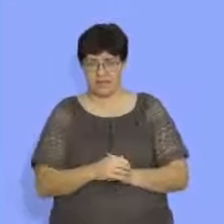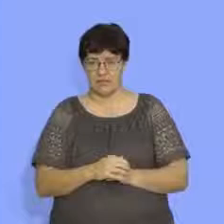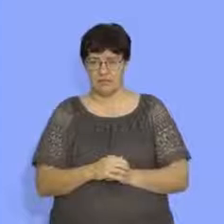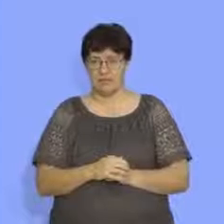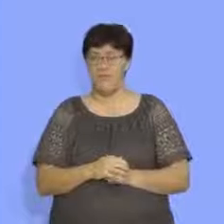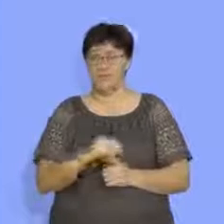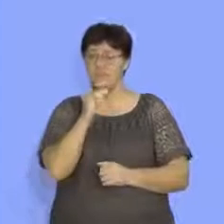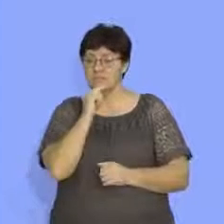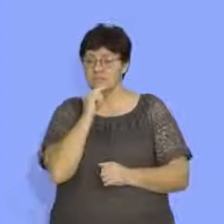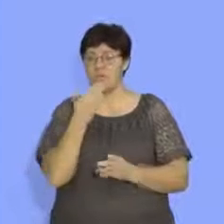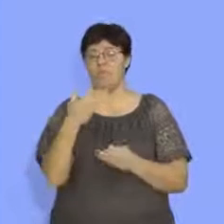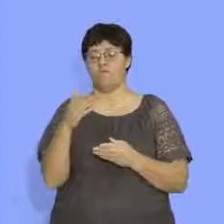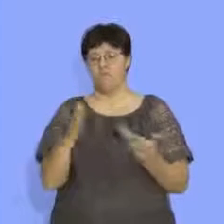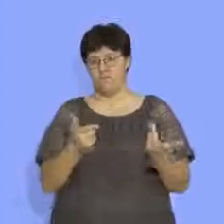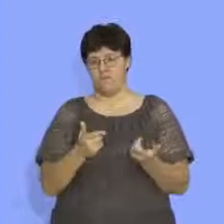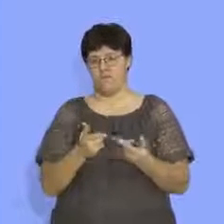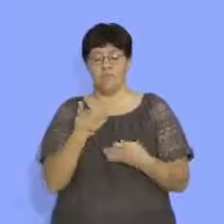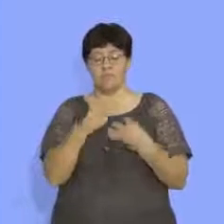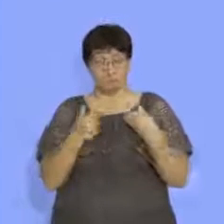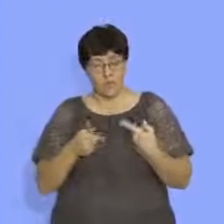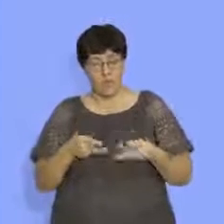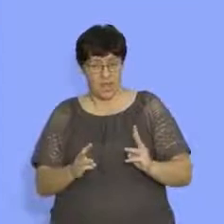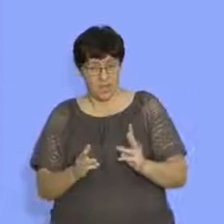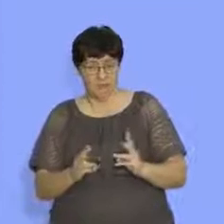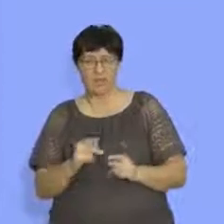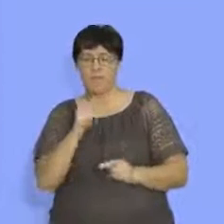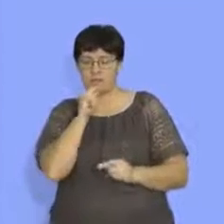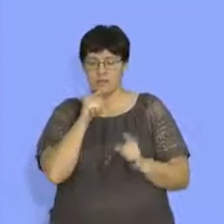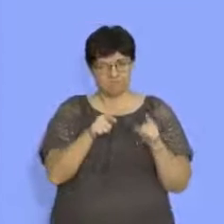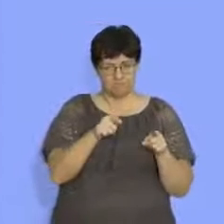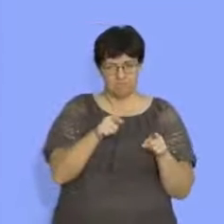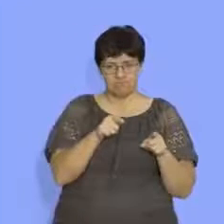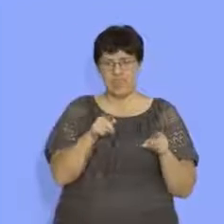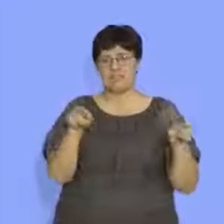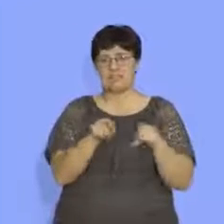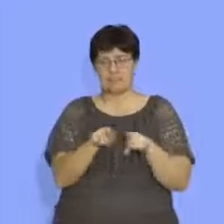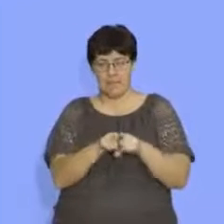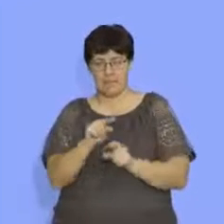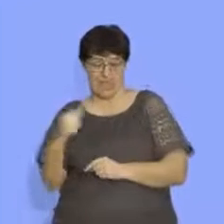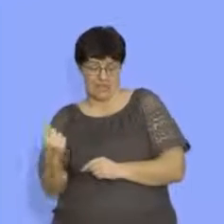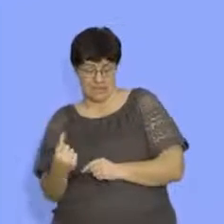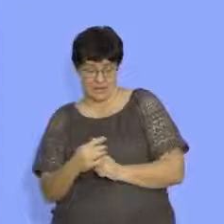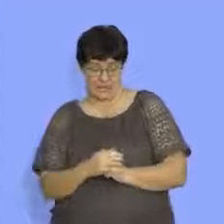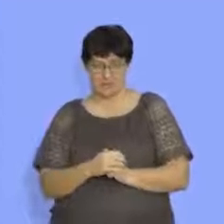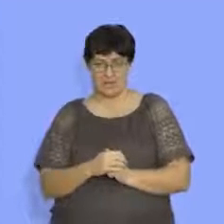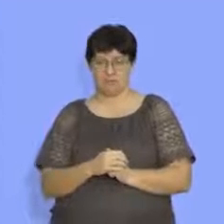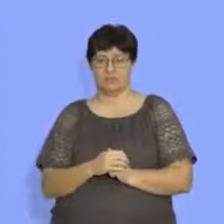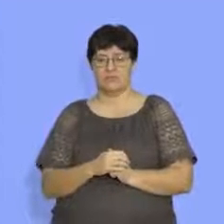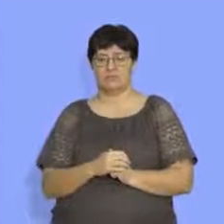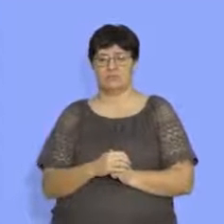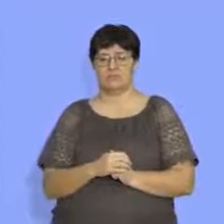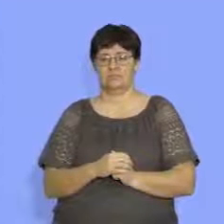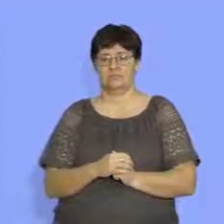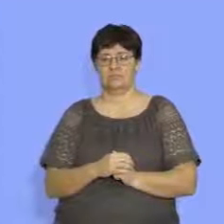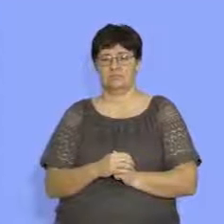just use the elimination method. To use the elimination method, I must make one variable to be the same with the other, right?